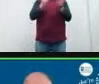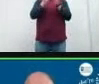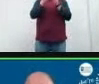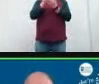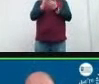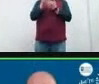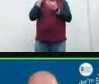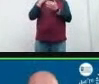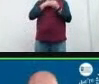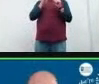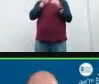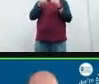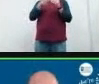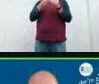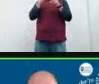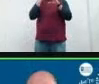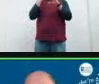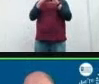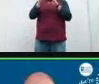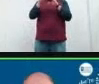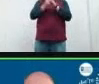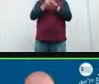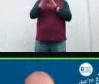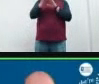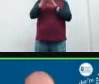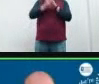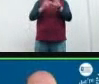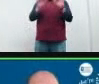and we can talk about email protocols and,